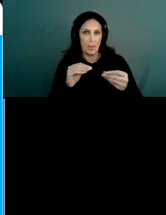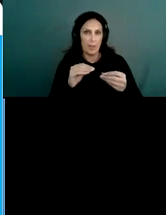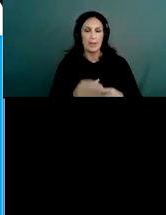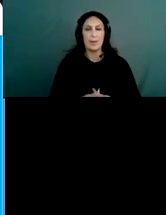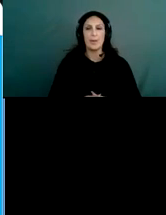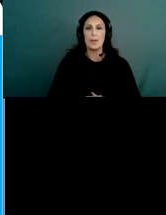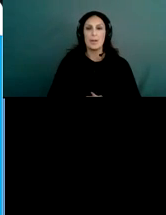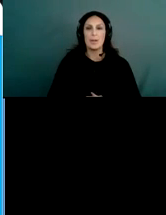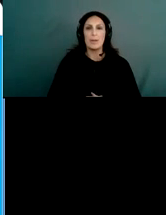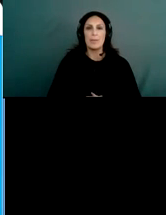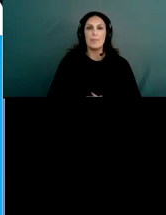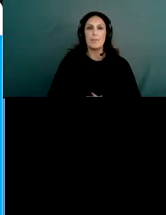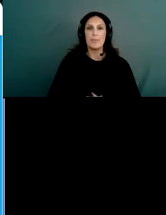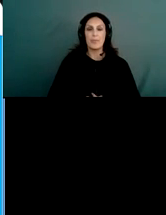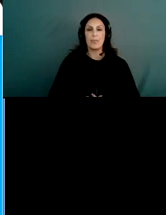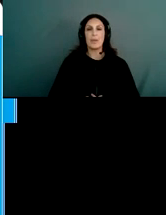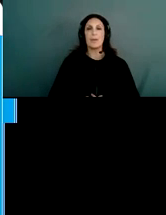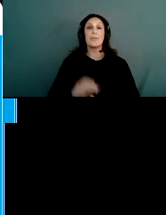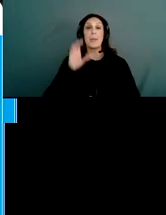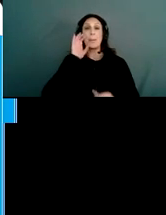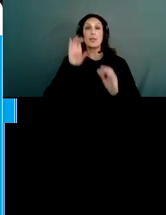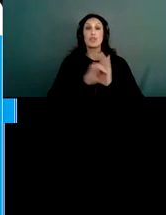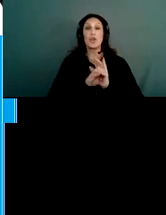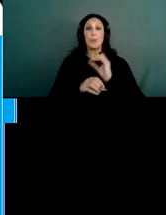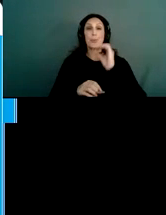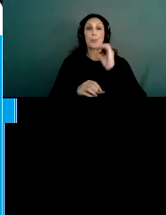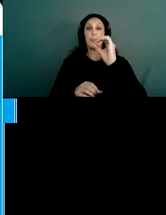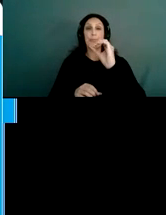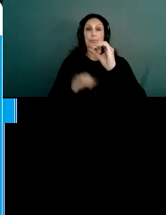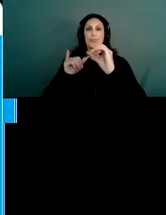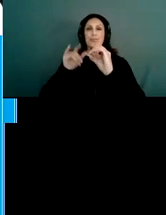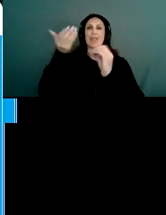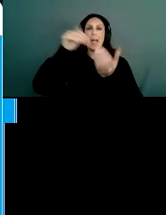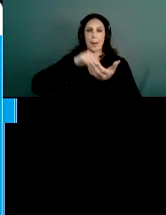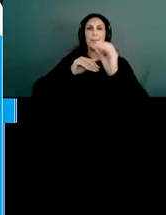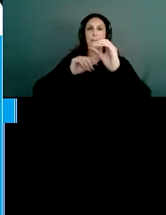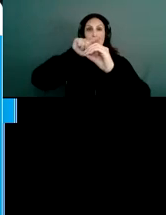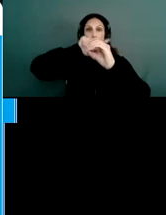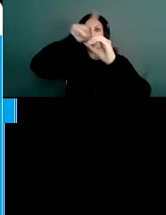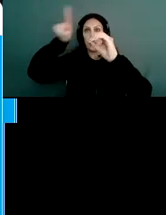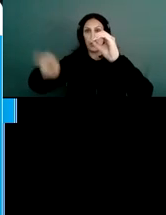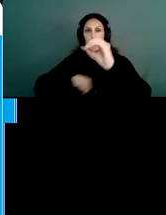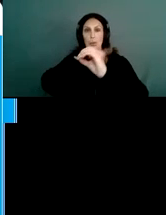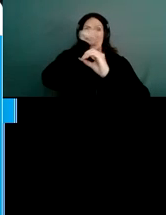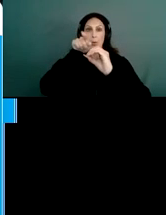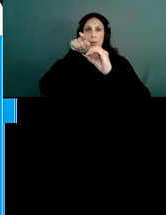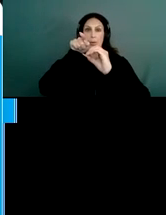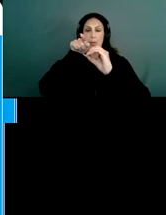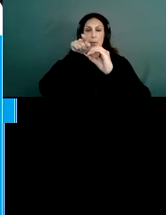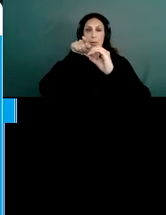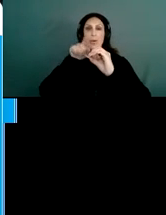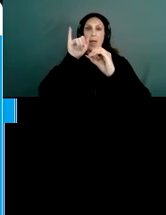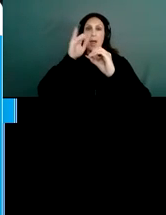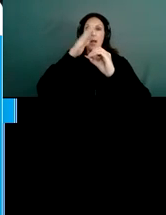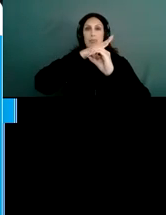The ring around each icon is the activity progress ring, which tells students how many units are in the activity and how many